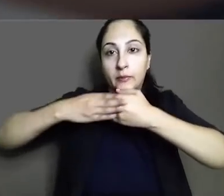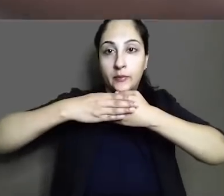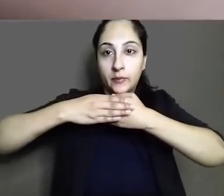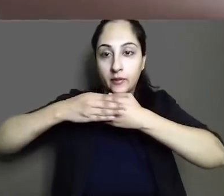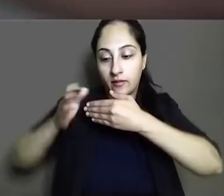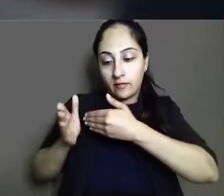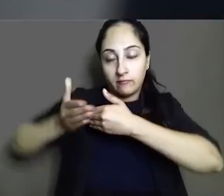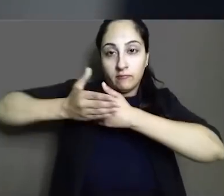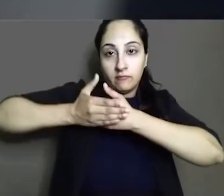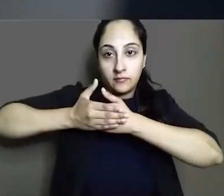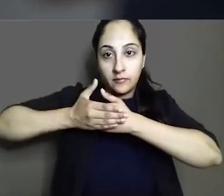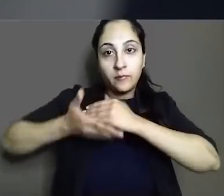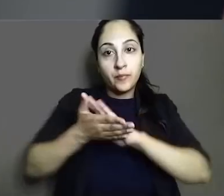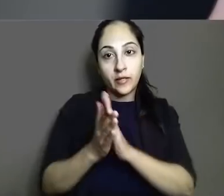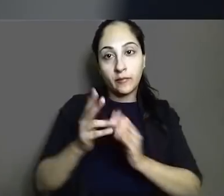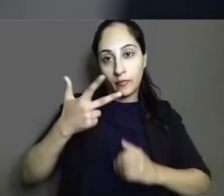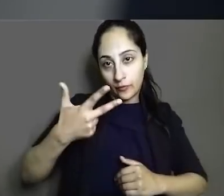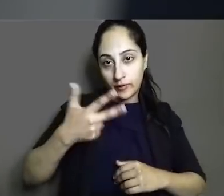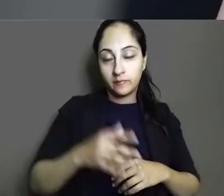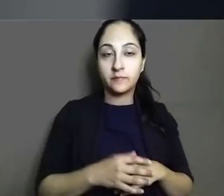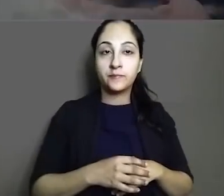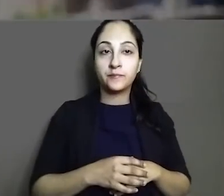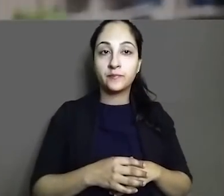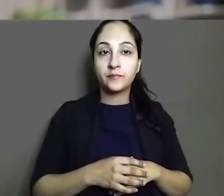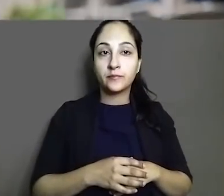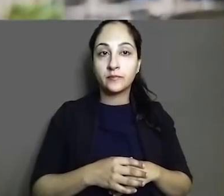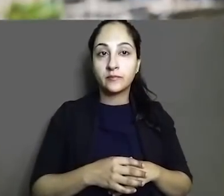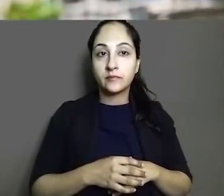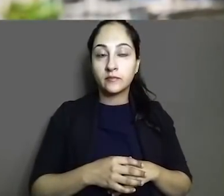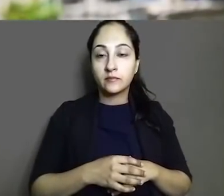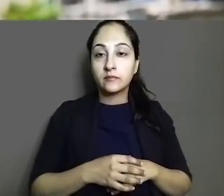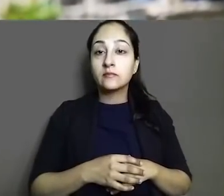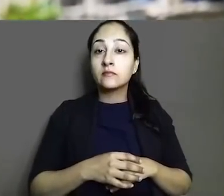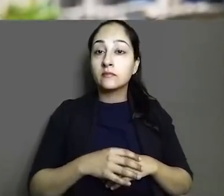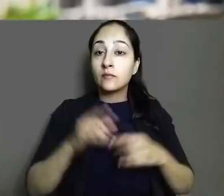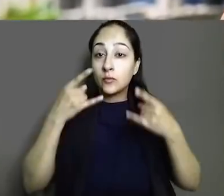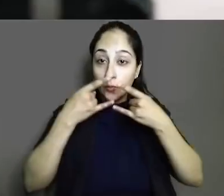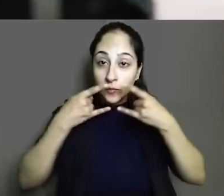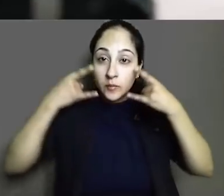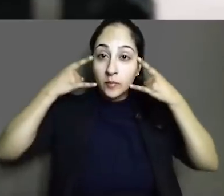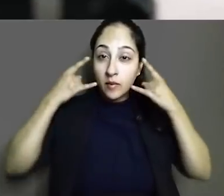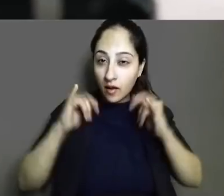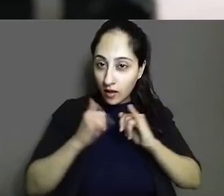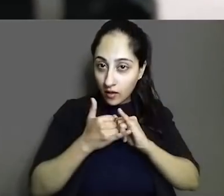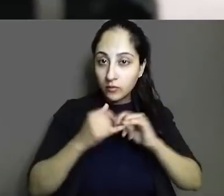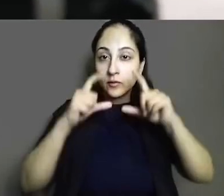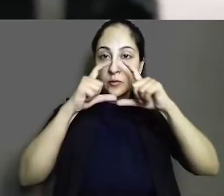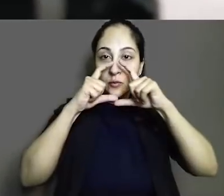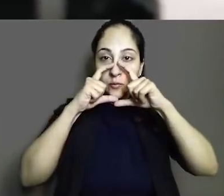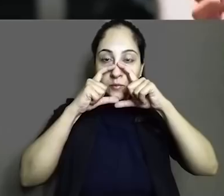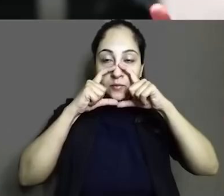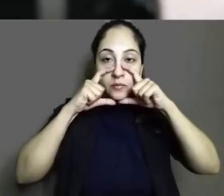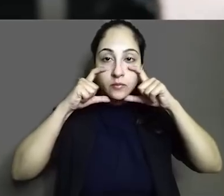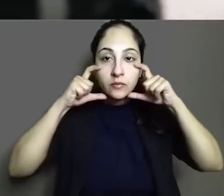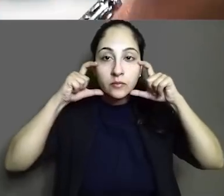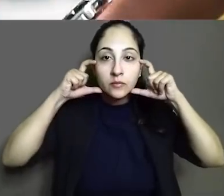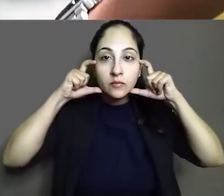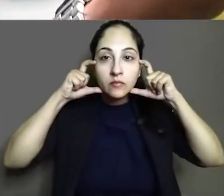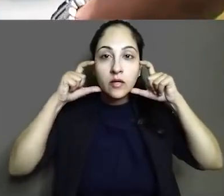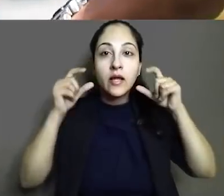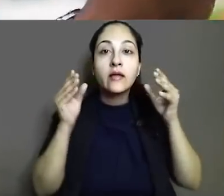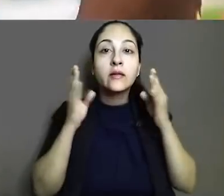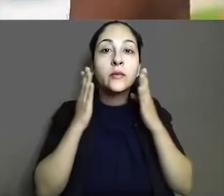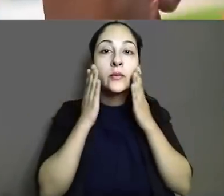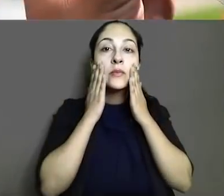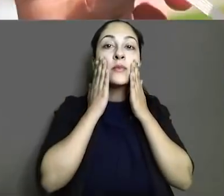after putting on and taking off your mask. And you want to make sure that you're just touching the straps of your mask. Try not to touch the